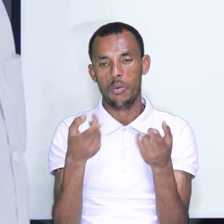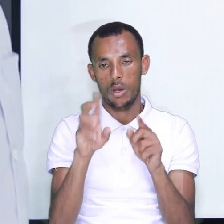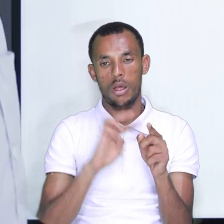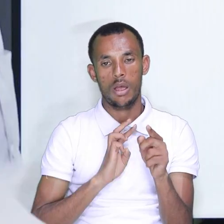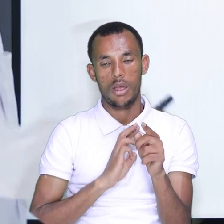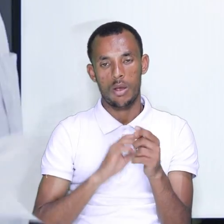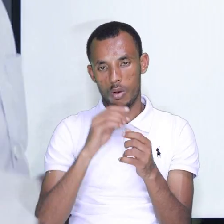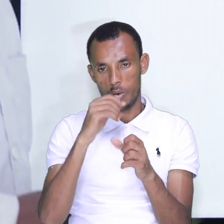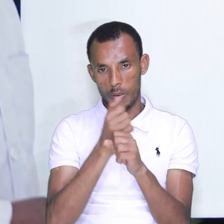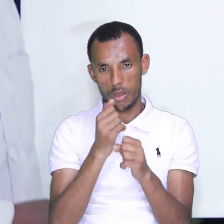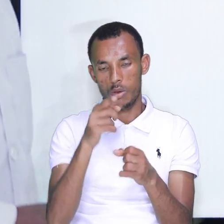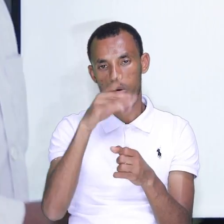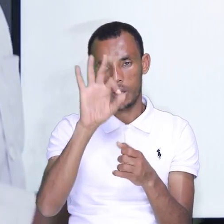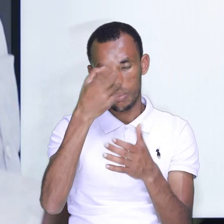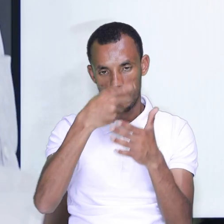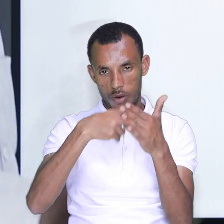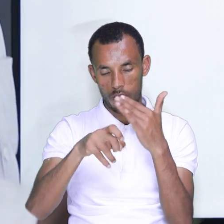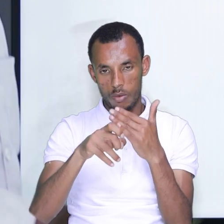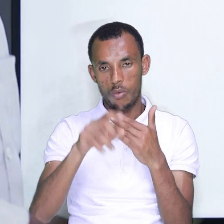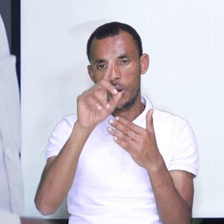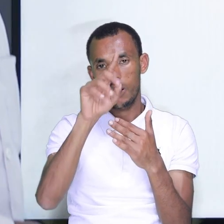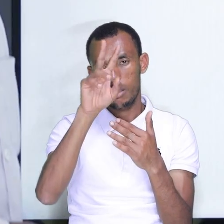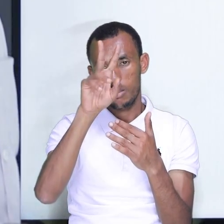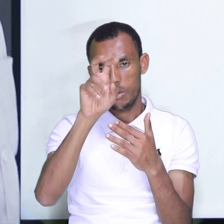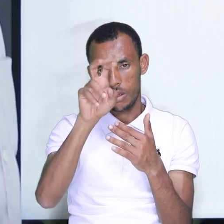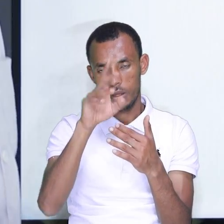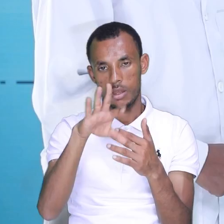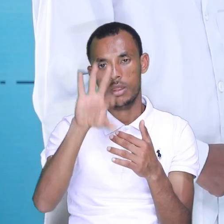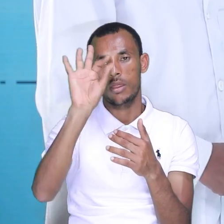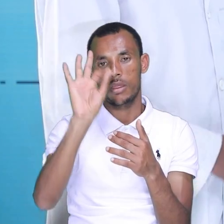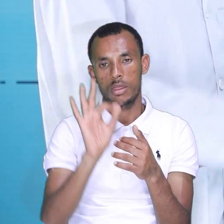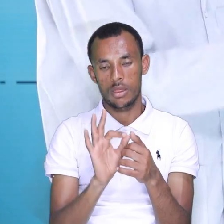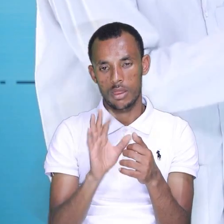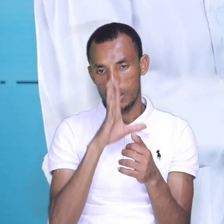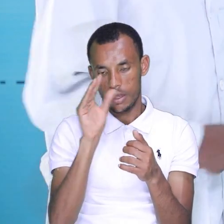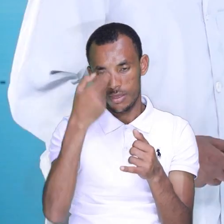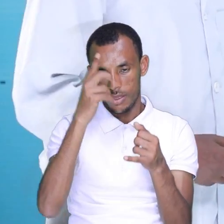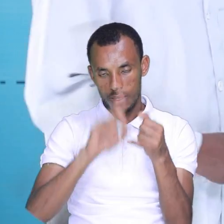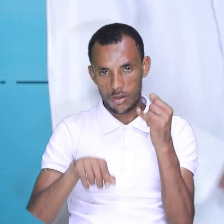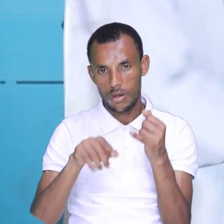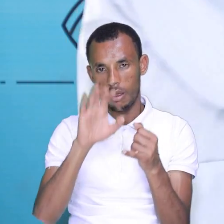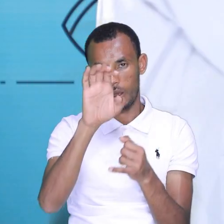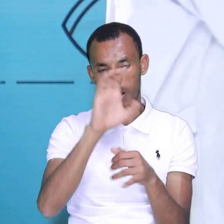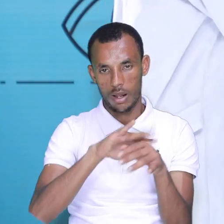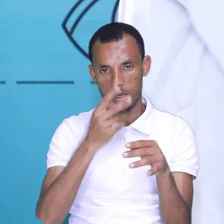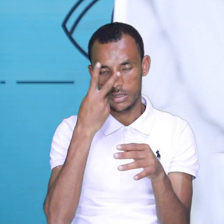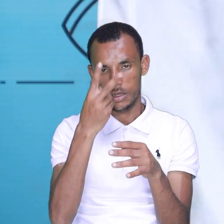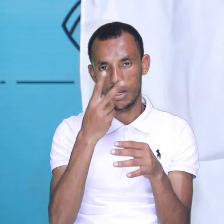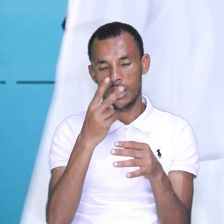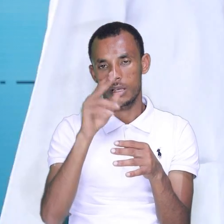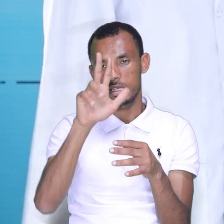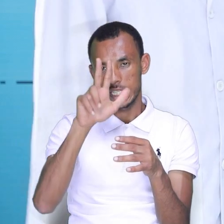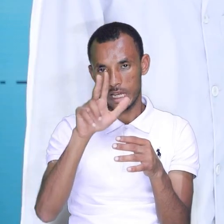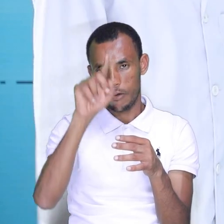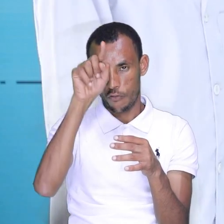complete, you will get a value to be equal to 120. And the last one, E, 3 factorial